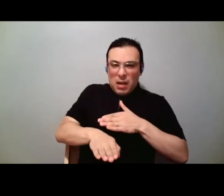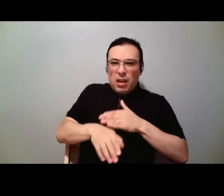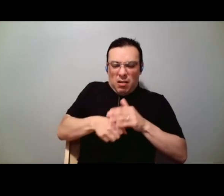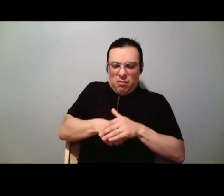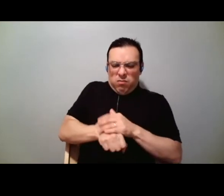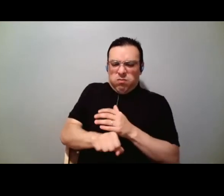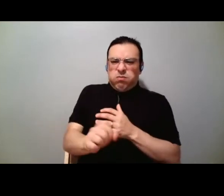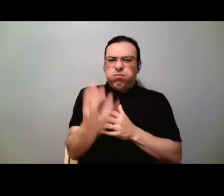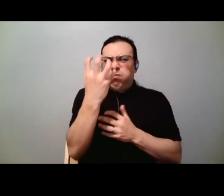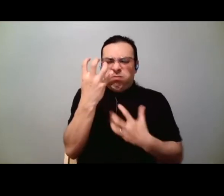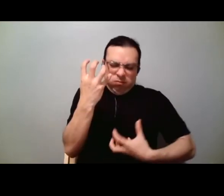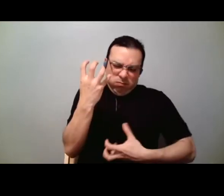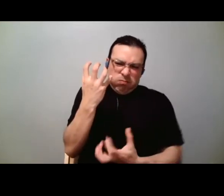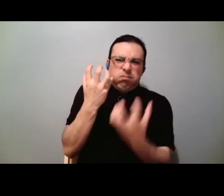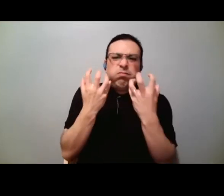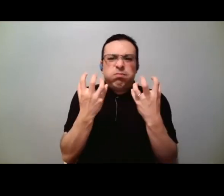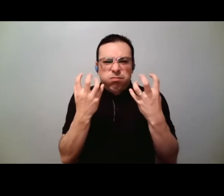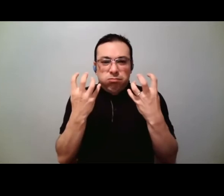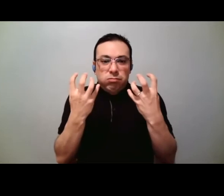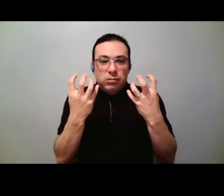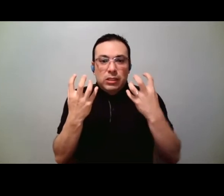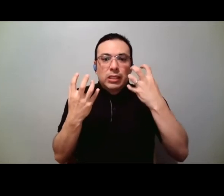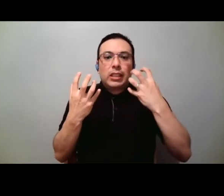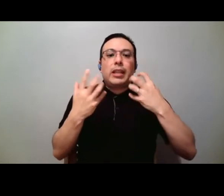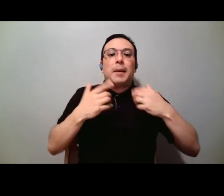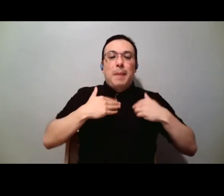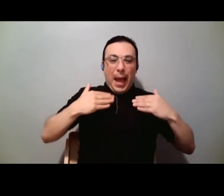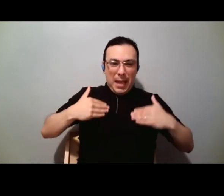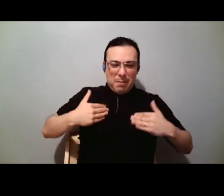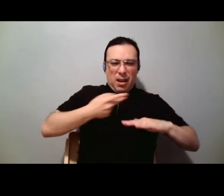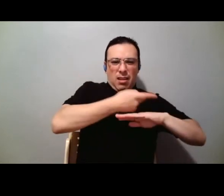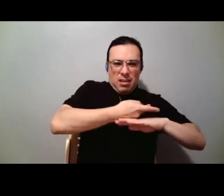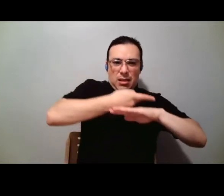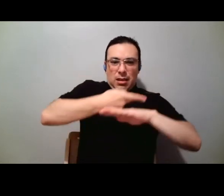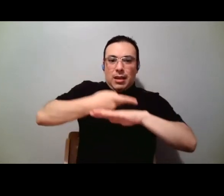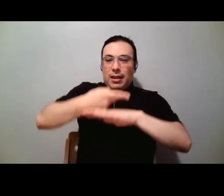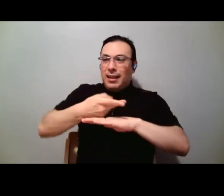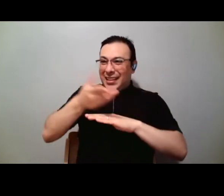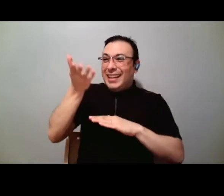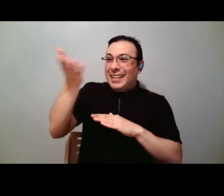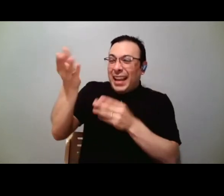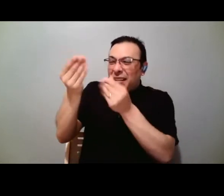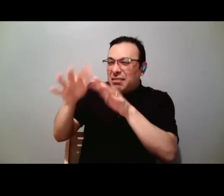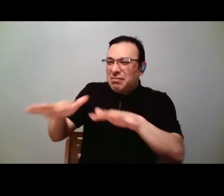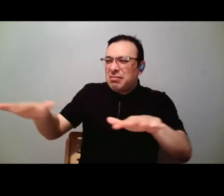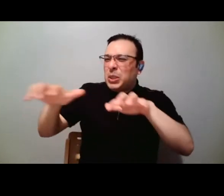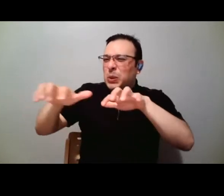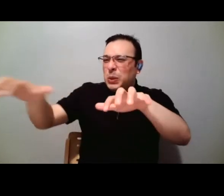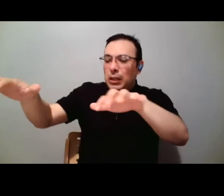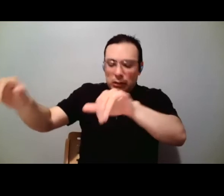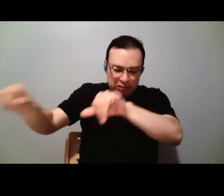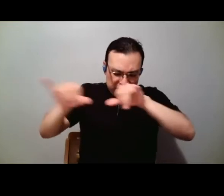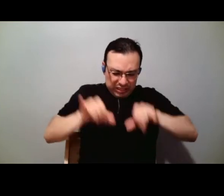and half dragged my body from barren lands, tubes tied like the roots of oaks and pines.